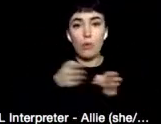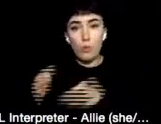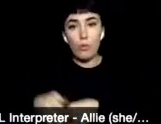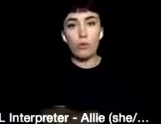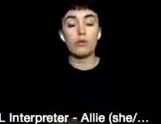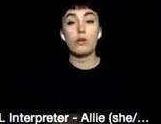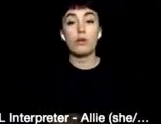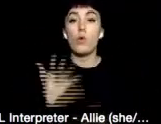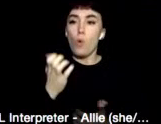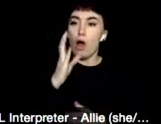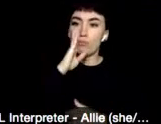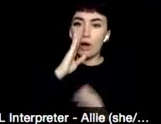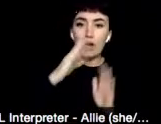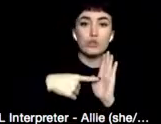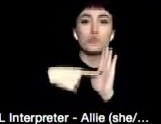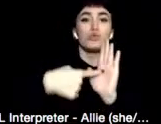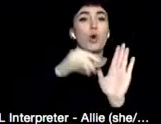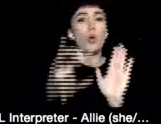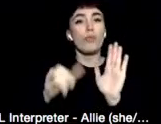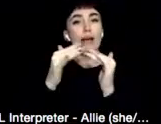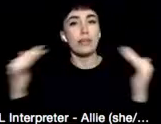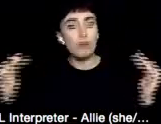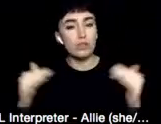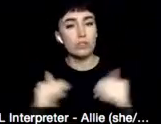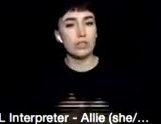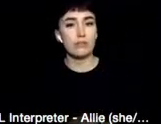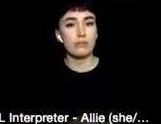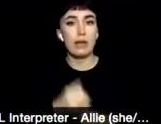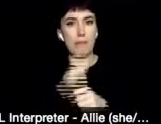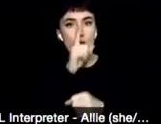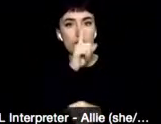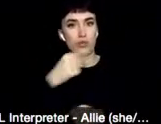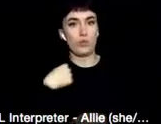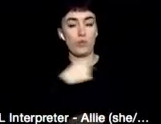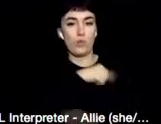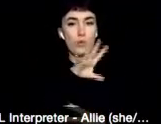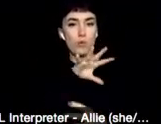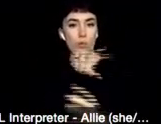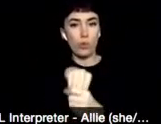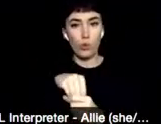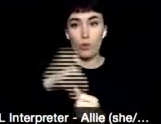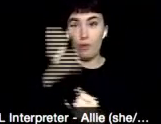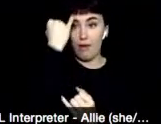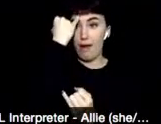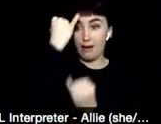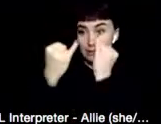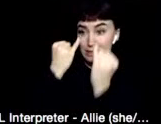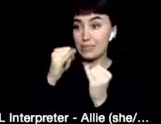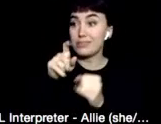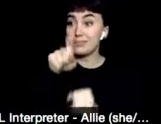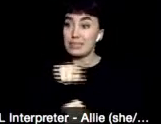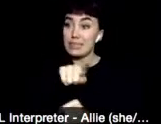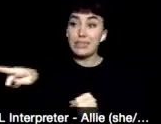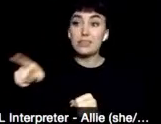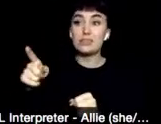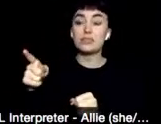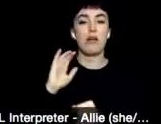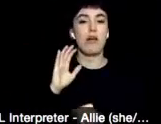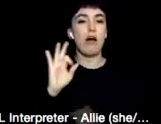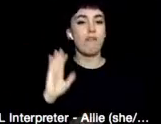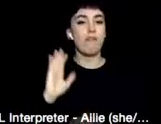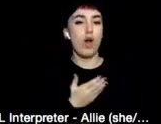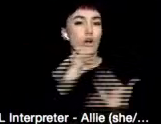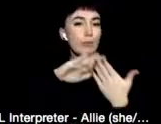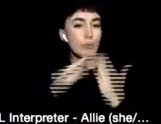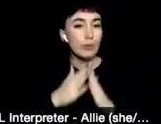that diversity in different arrays and make sure that we are incorporating those ideas, the needs, and the diversity of our community there.